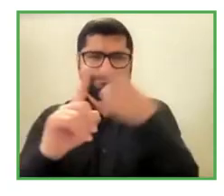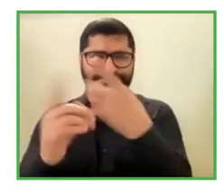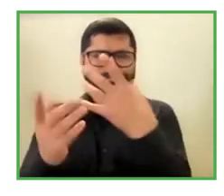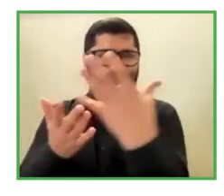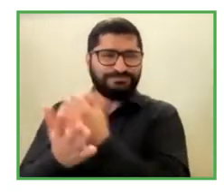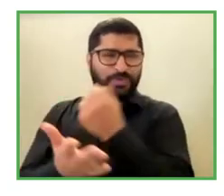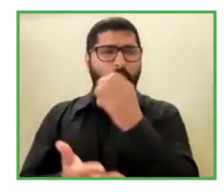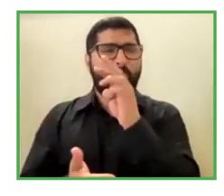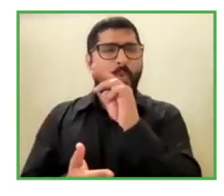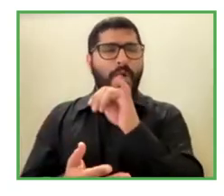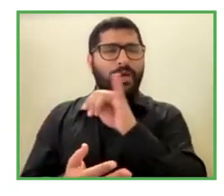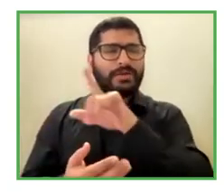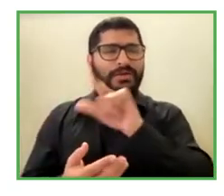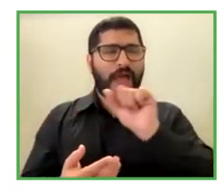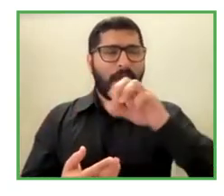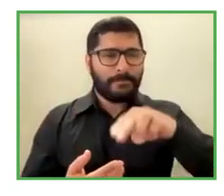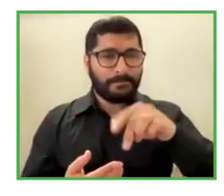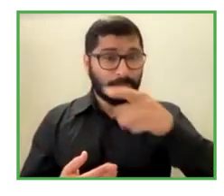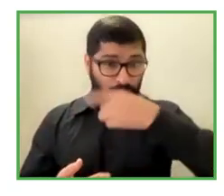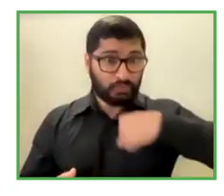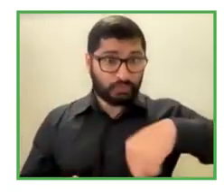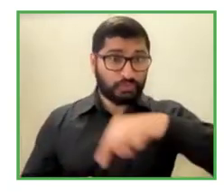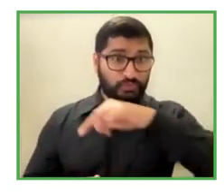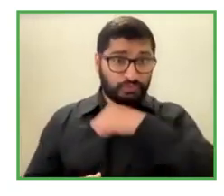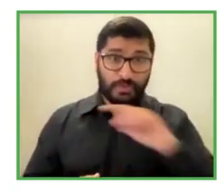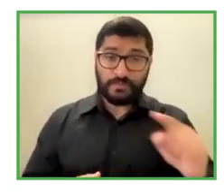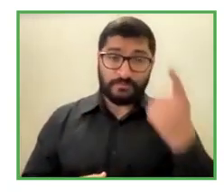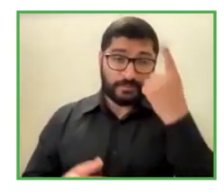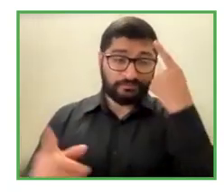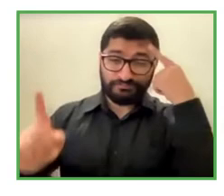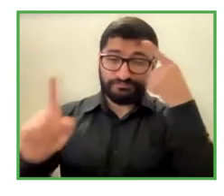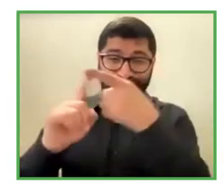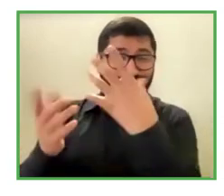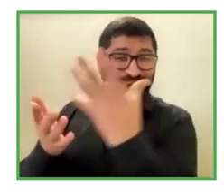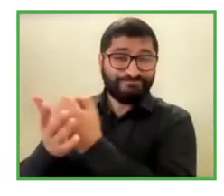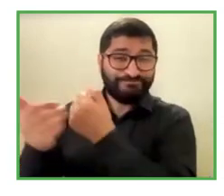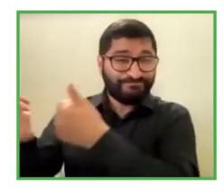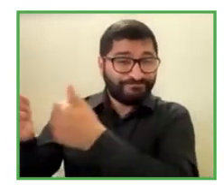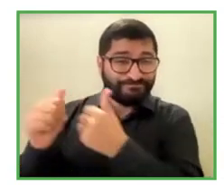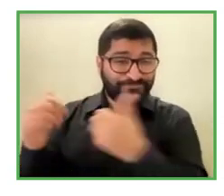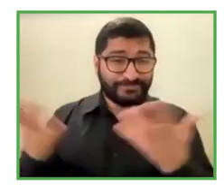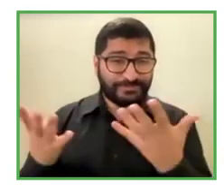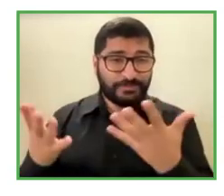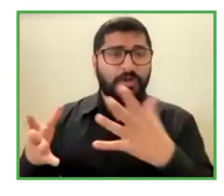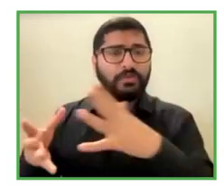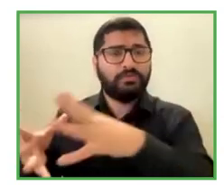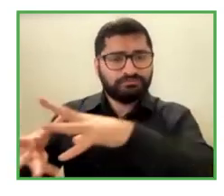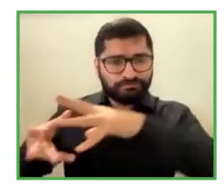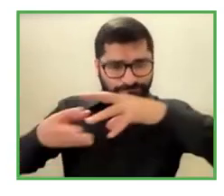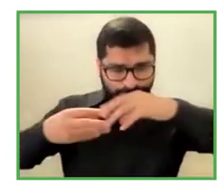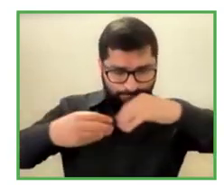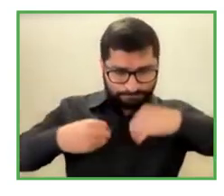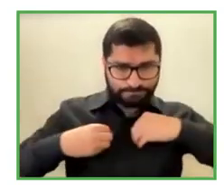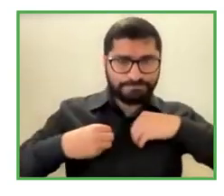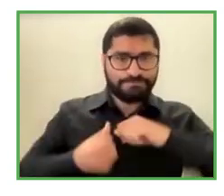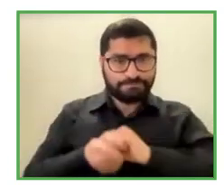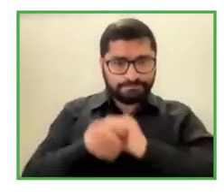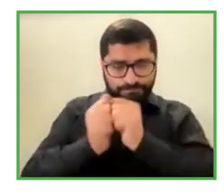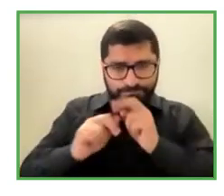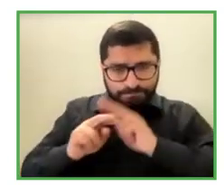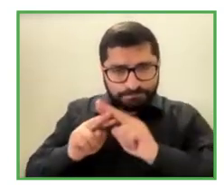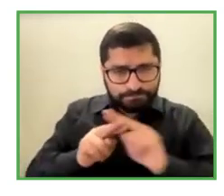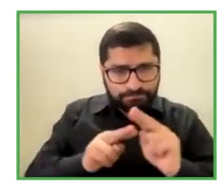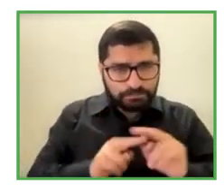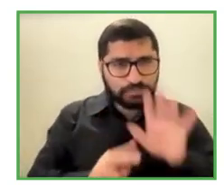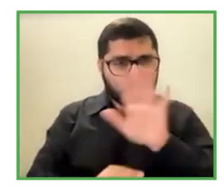Well, for us, one of the first challenges that we had and that we will have is the adoption of the tools for us as